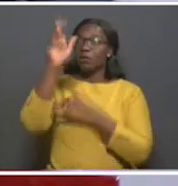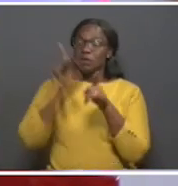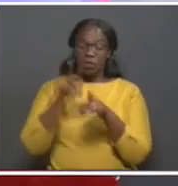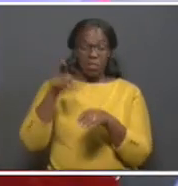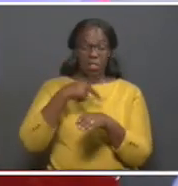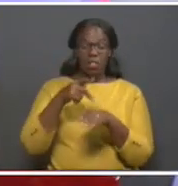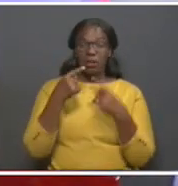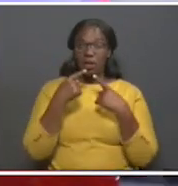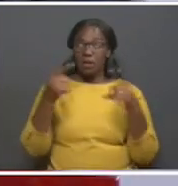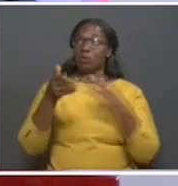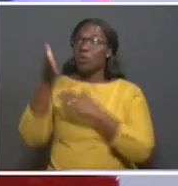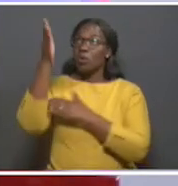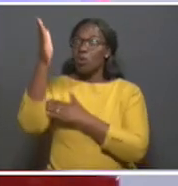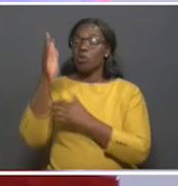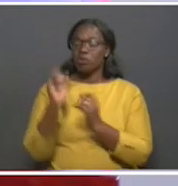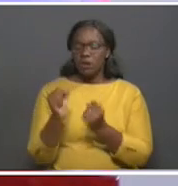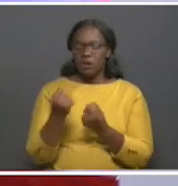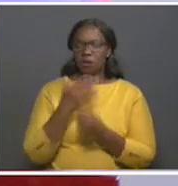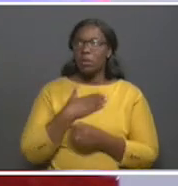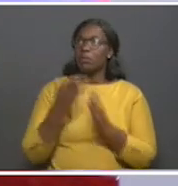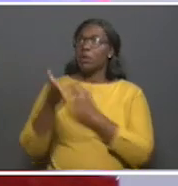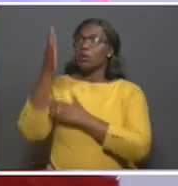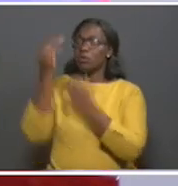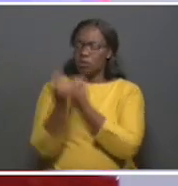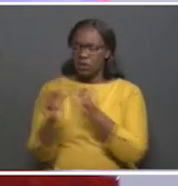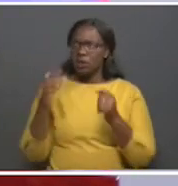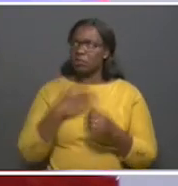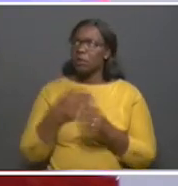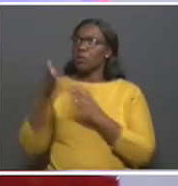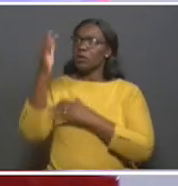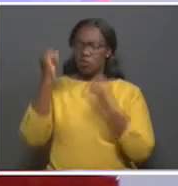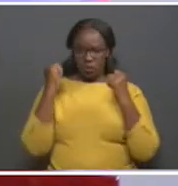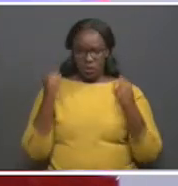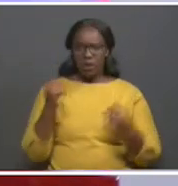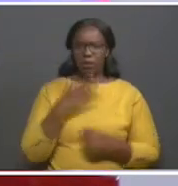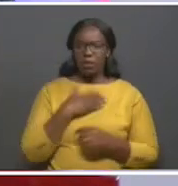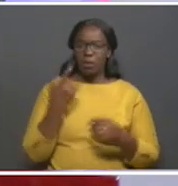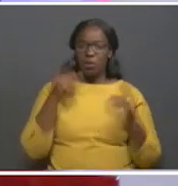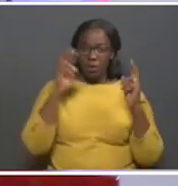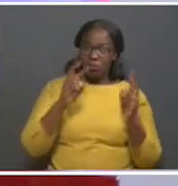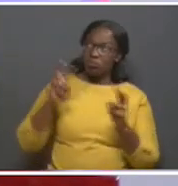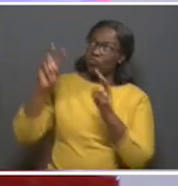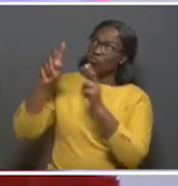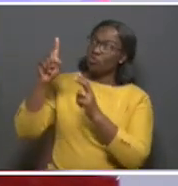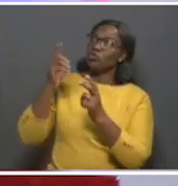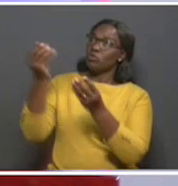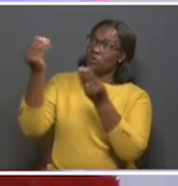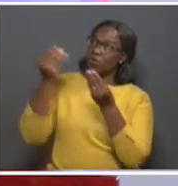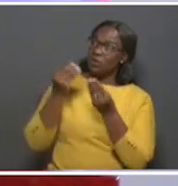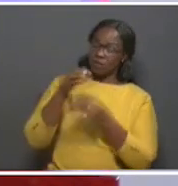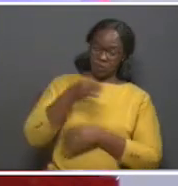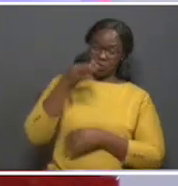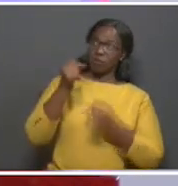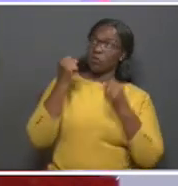declares, God is our refuge. God is our strength. And so, Lord, we look to you for spiritual strength.